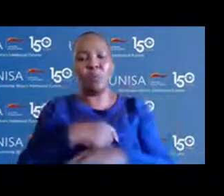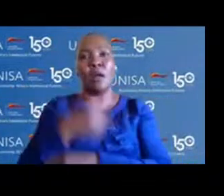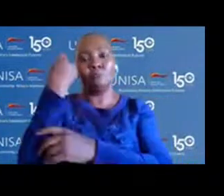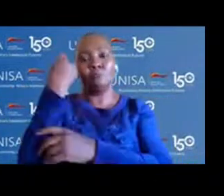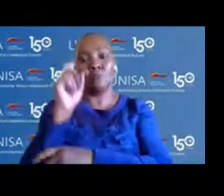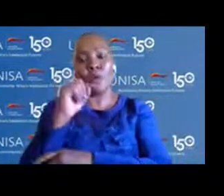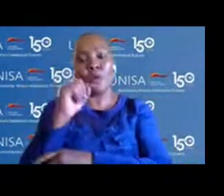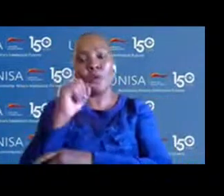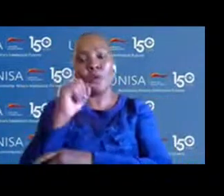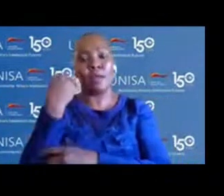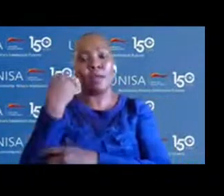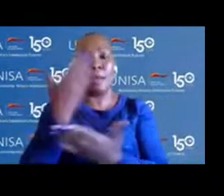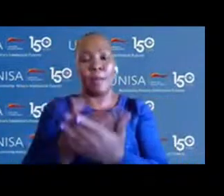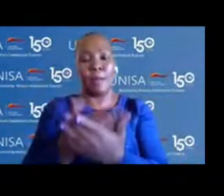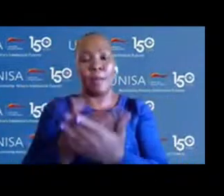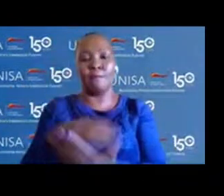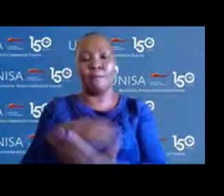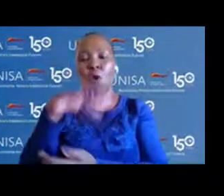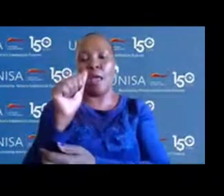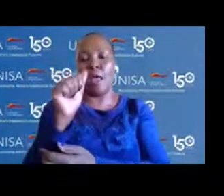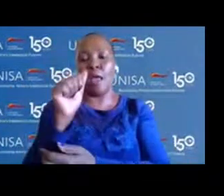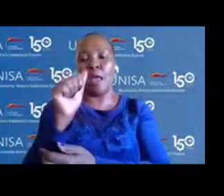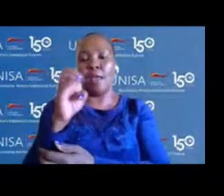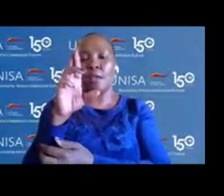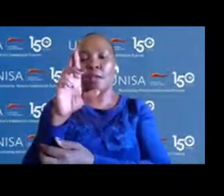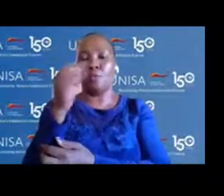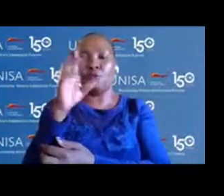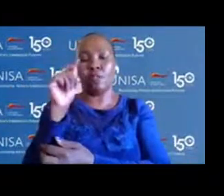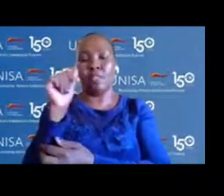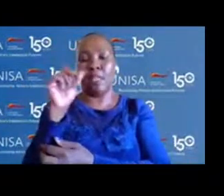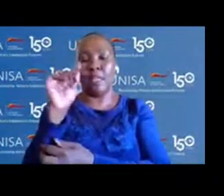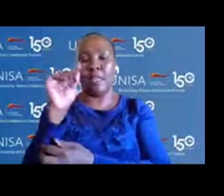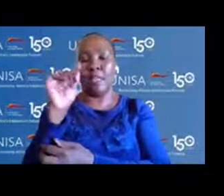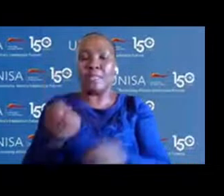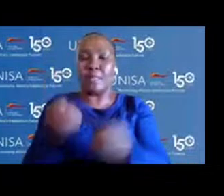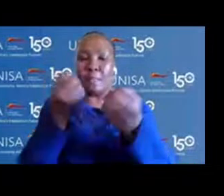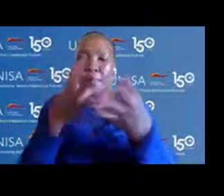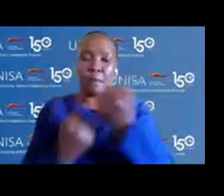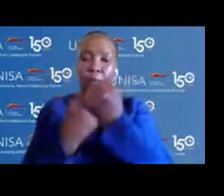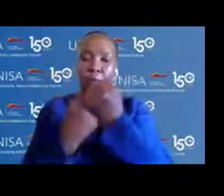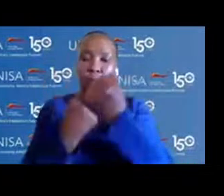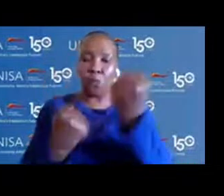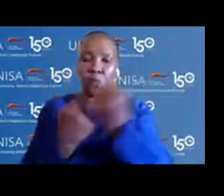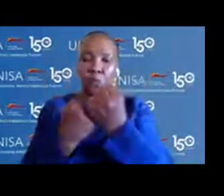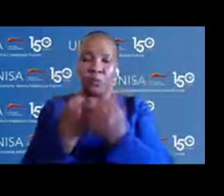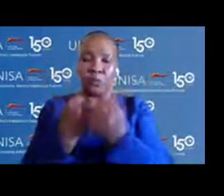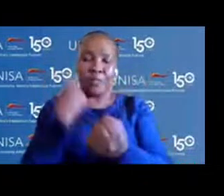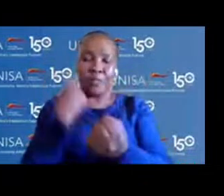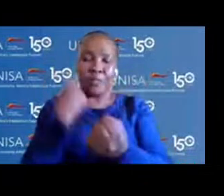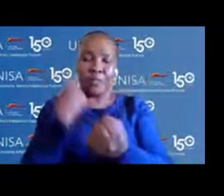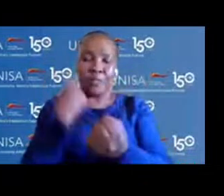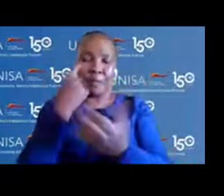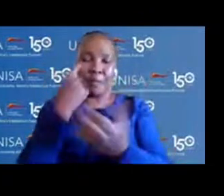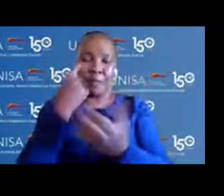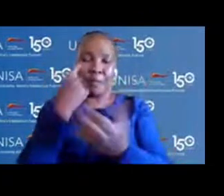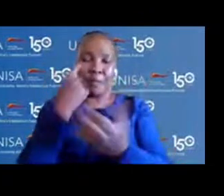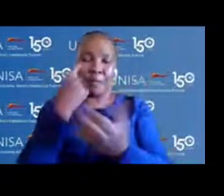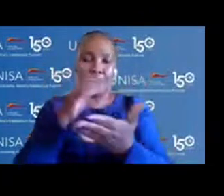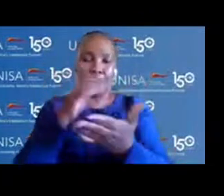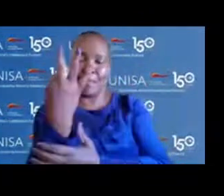an aggregatant, and you need to submit supporting evidence within 3 days of the examination session.